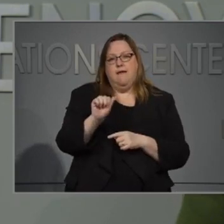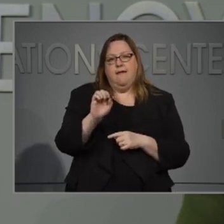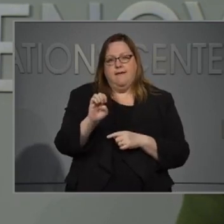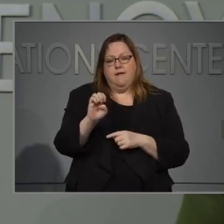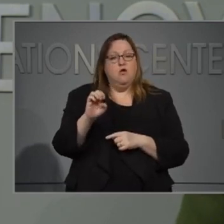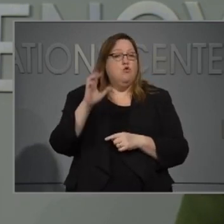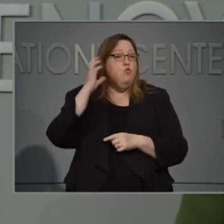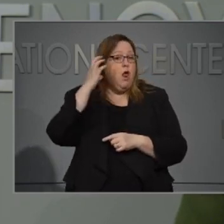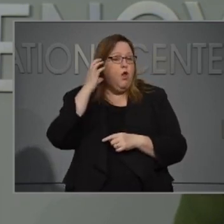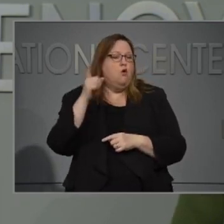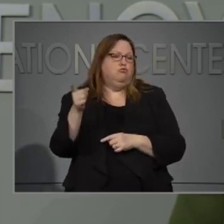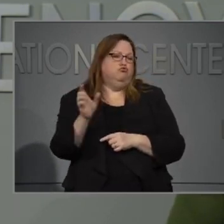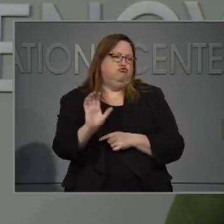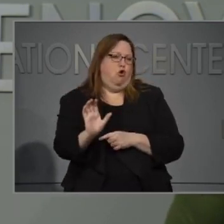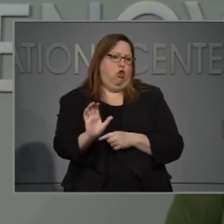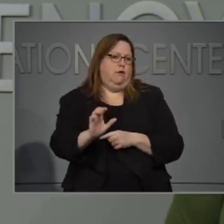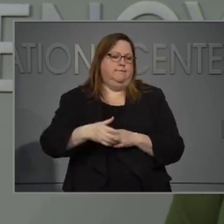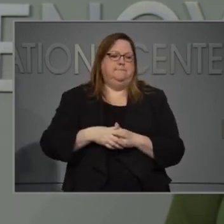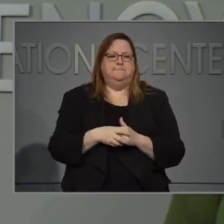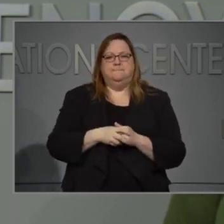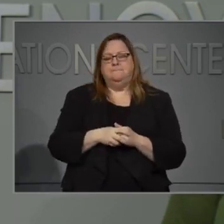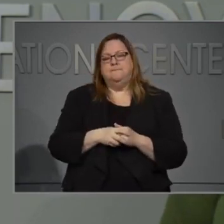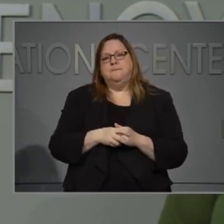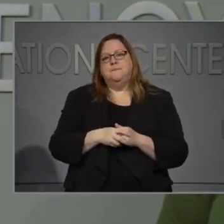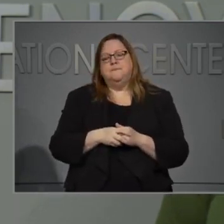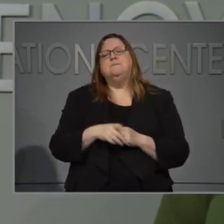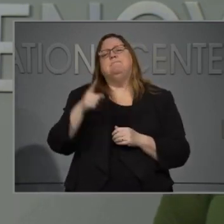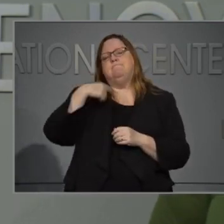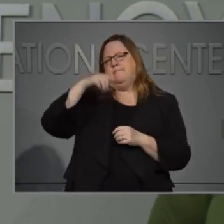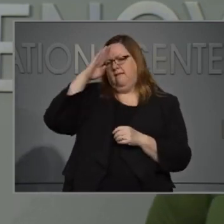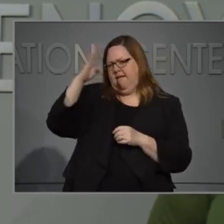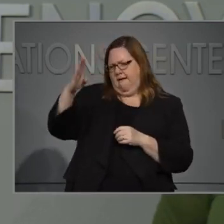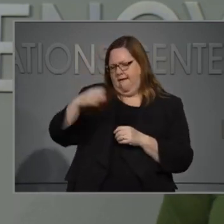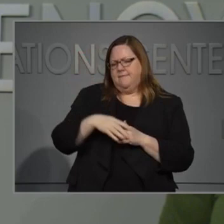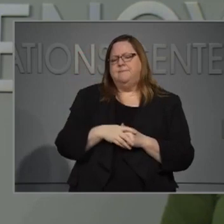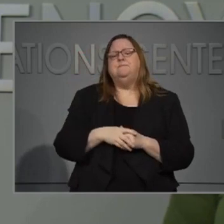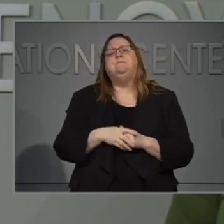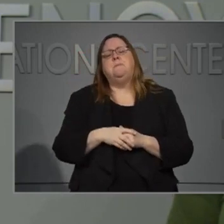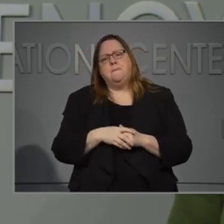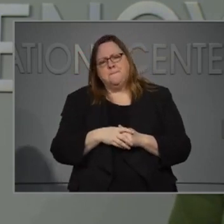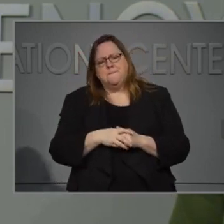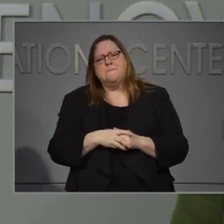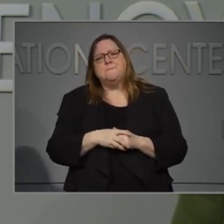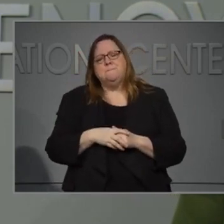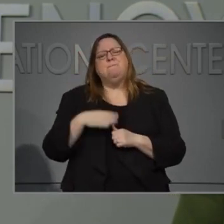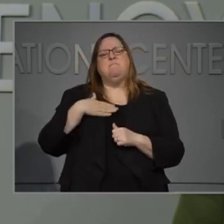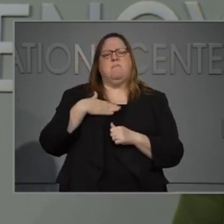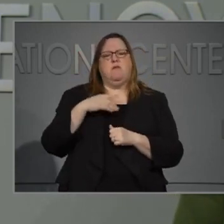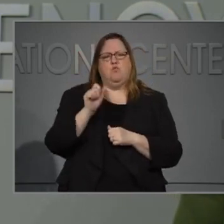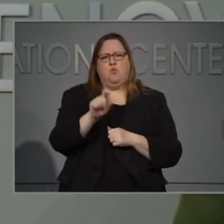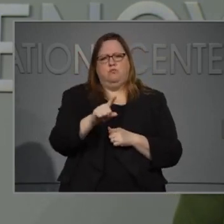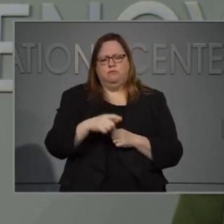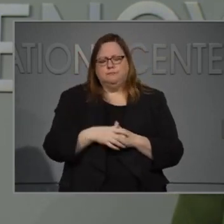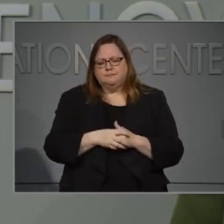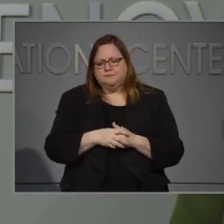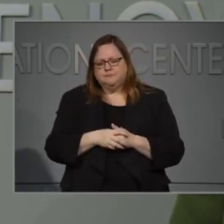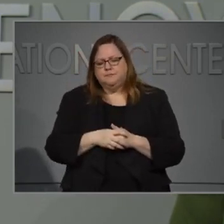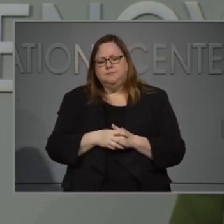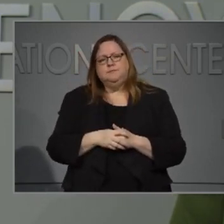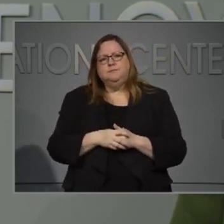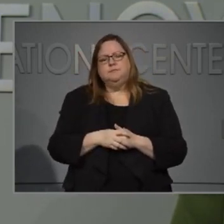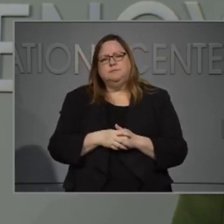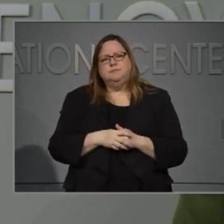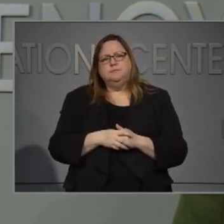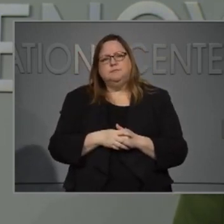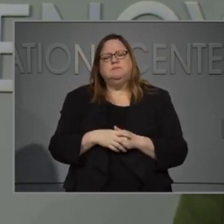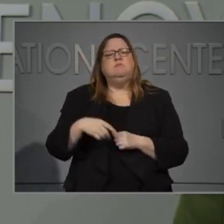Hi, it's Claire Donnelly with WFAE Radio in Charlotte. I know that statewide we're seeing the between 75